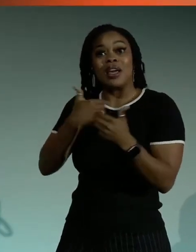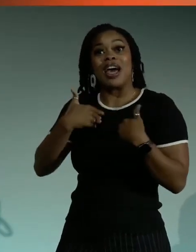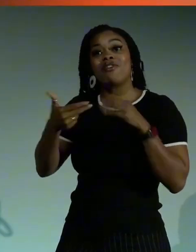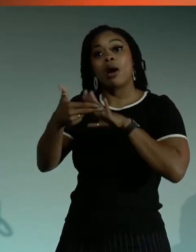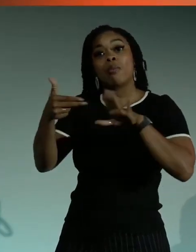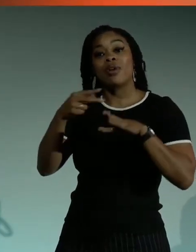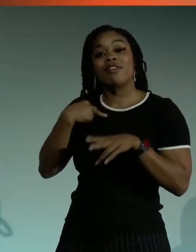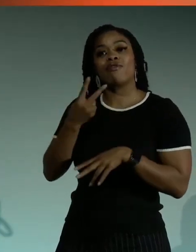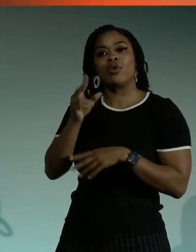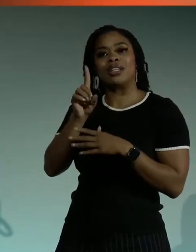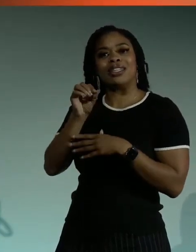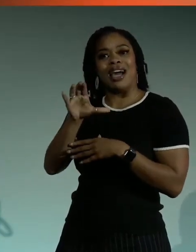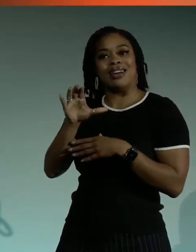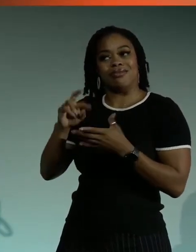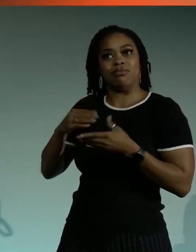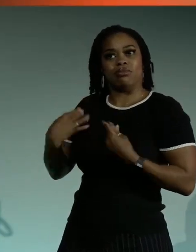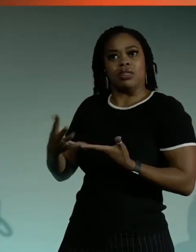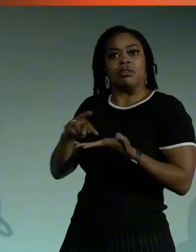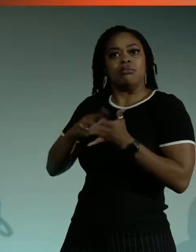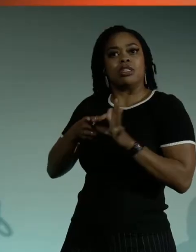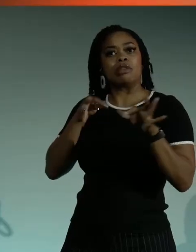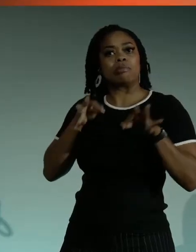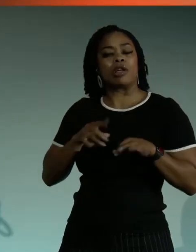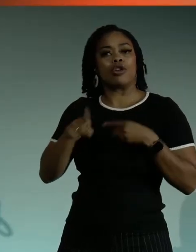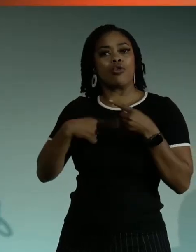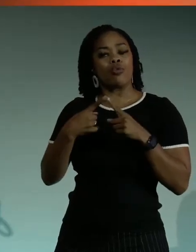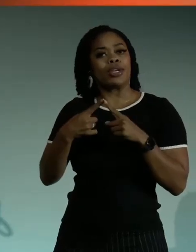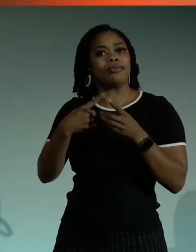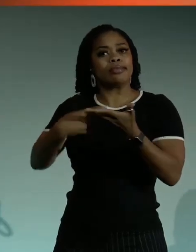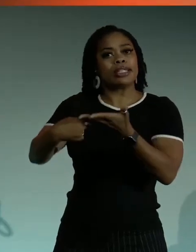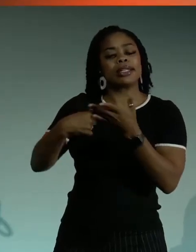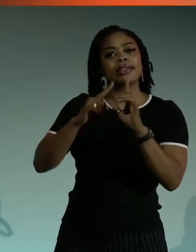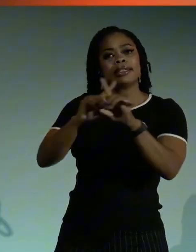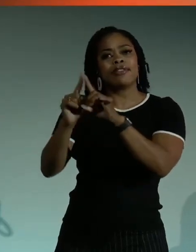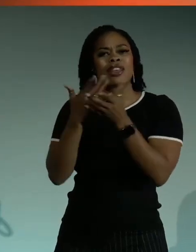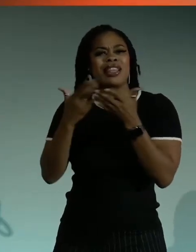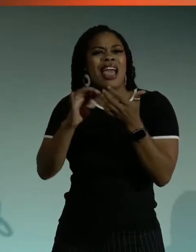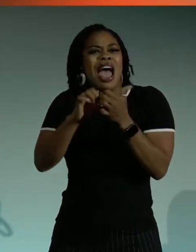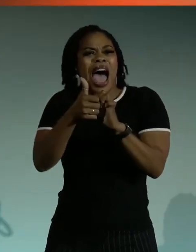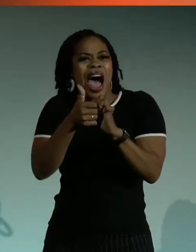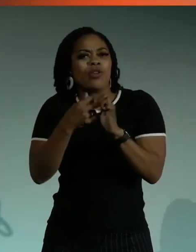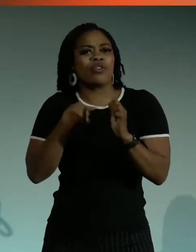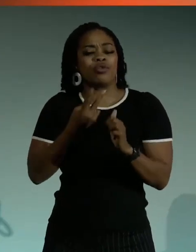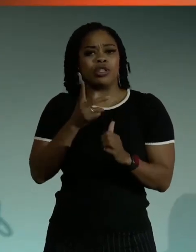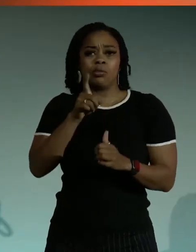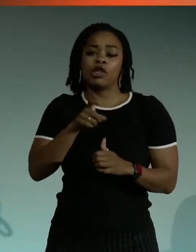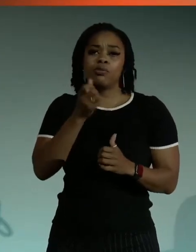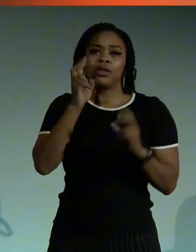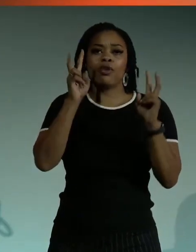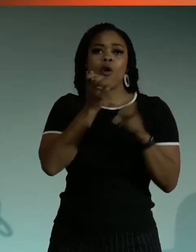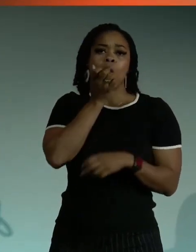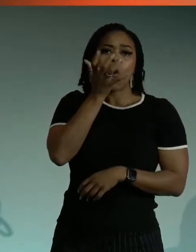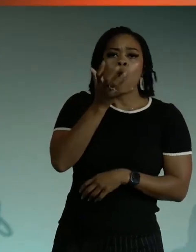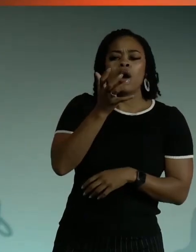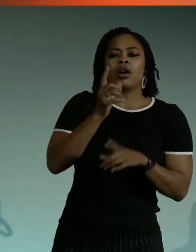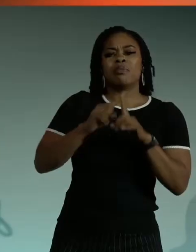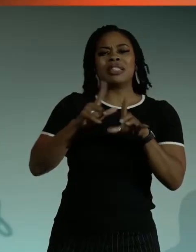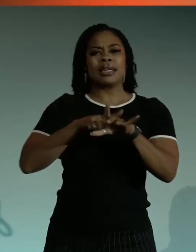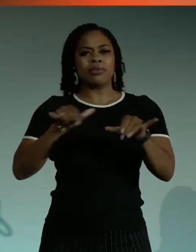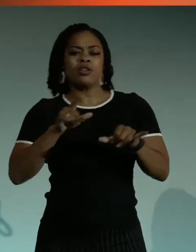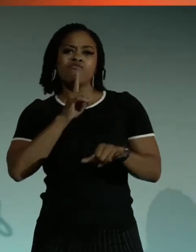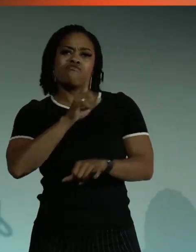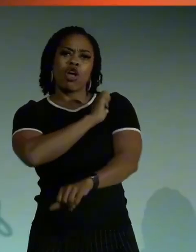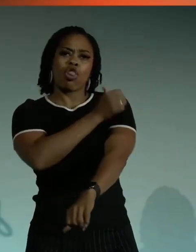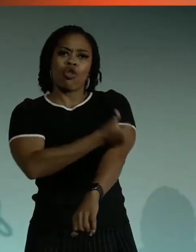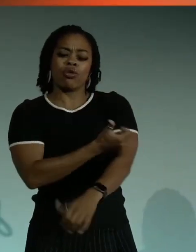which explains when you're talking about different things, how is the voice? Is it supposed to be warm, but also authoritative? Is